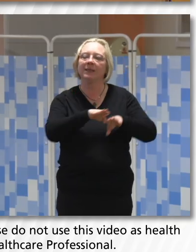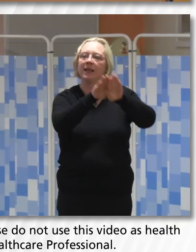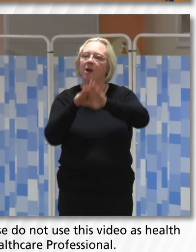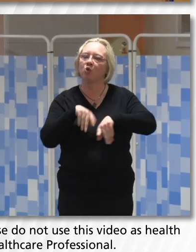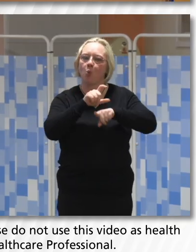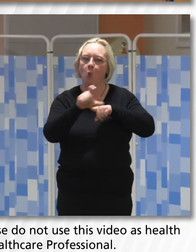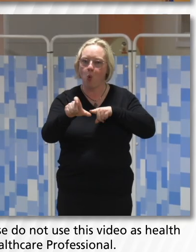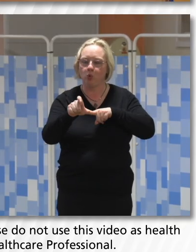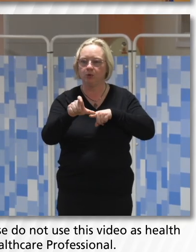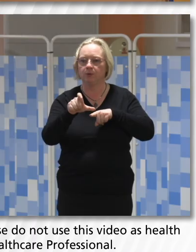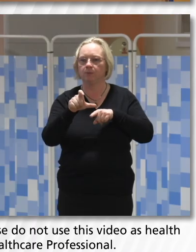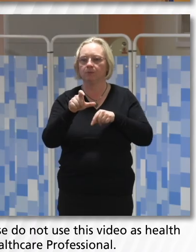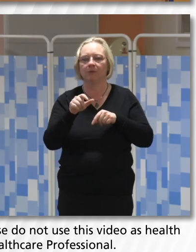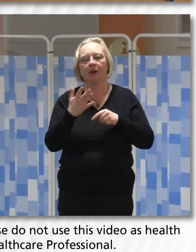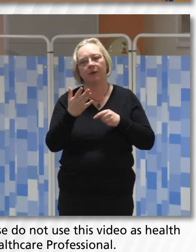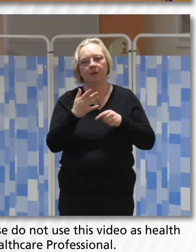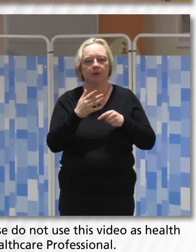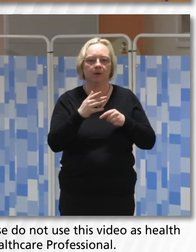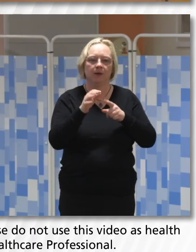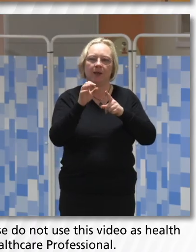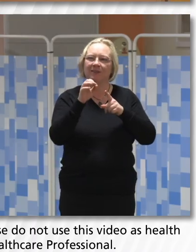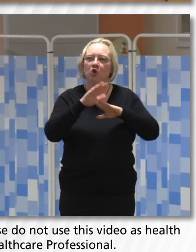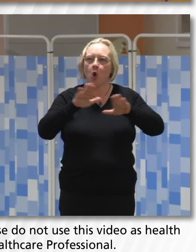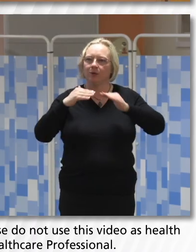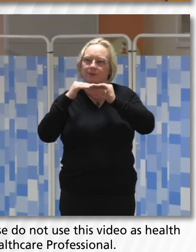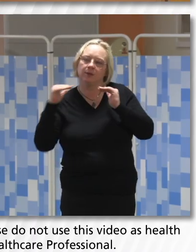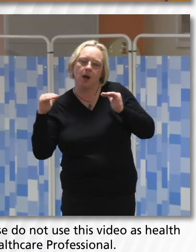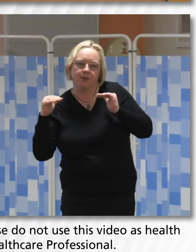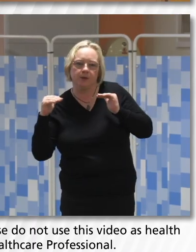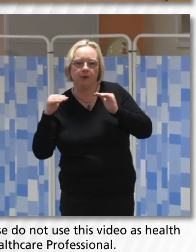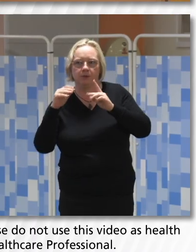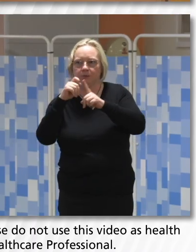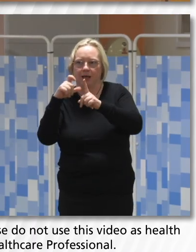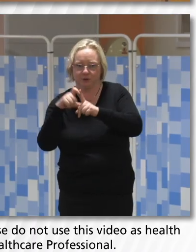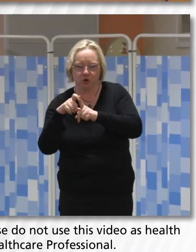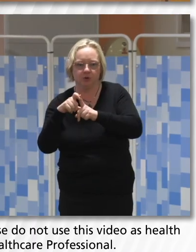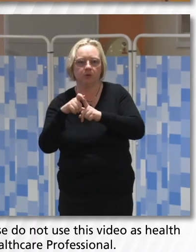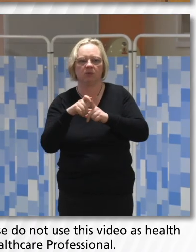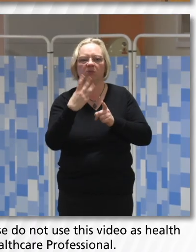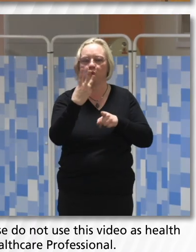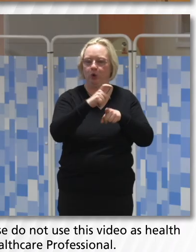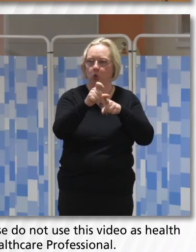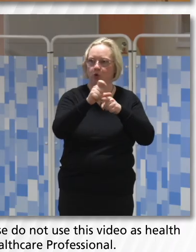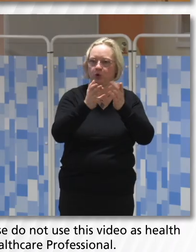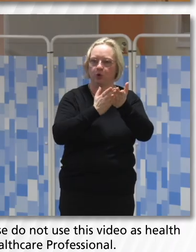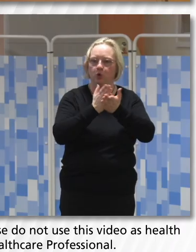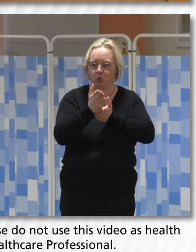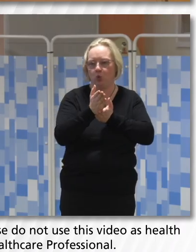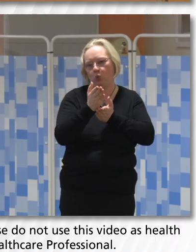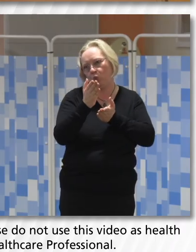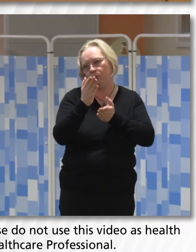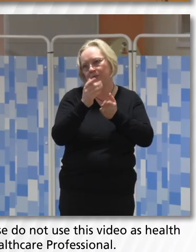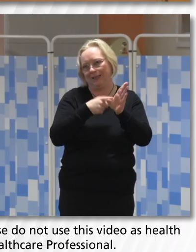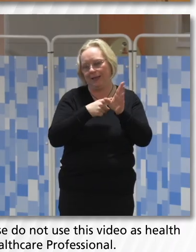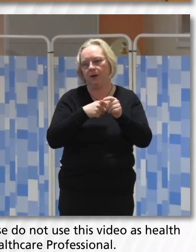and atypical Parkinson's. We run 3 courses a year. And that's one of the reasons why I've got the honorary contract, 'cause I'm carrying